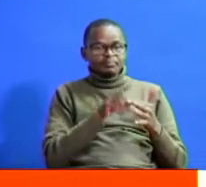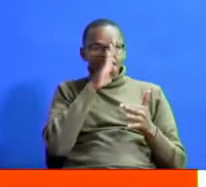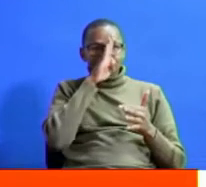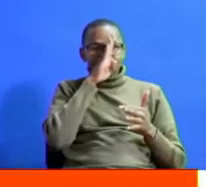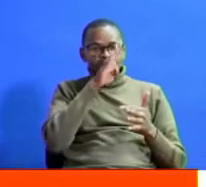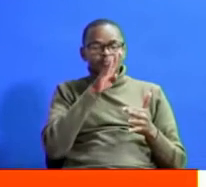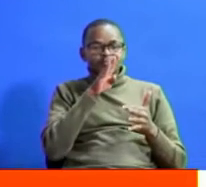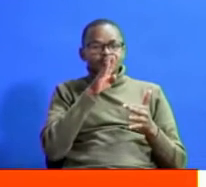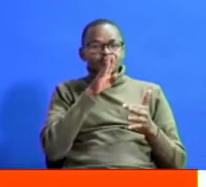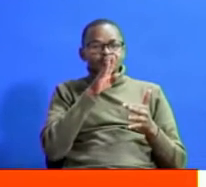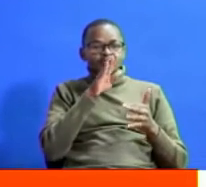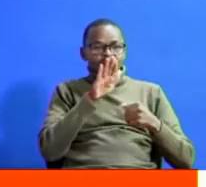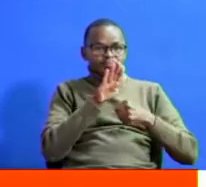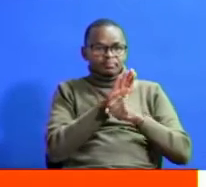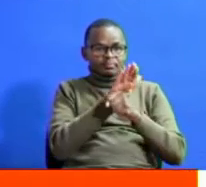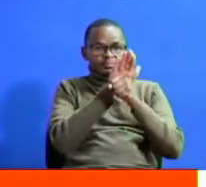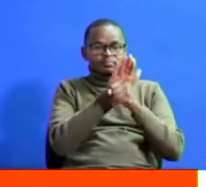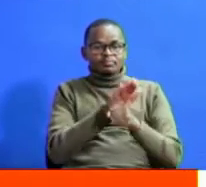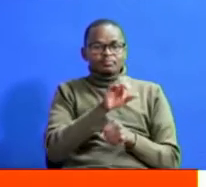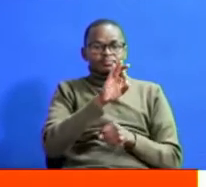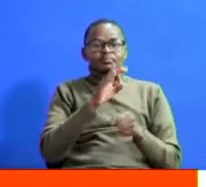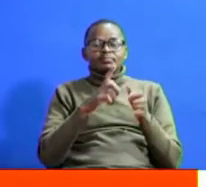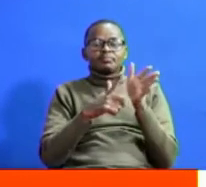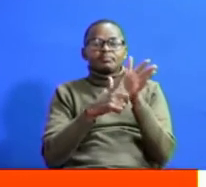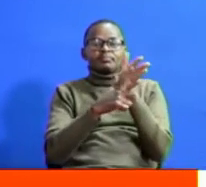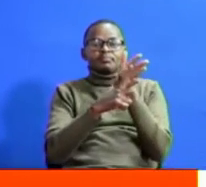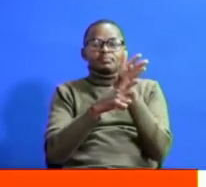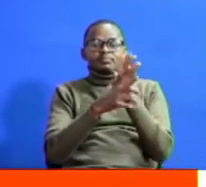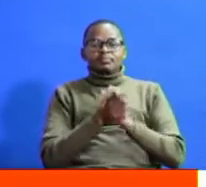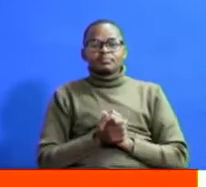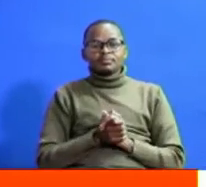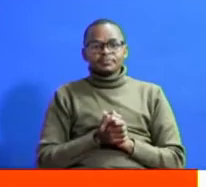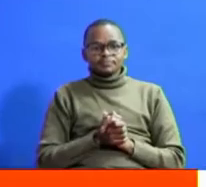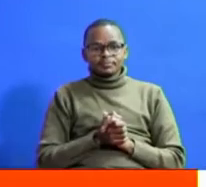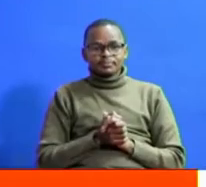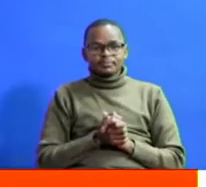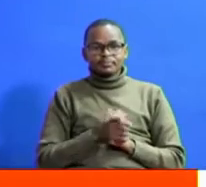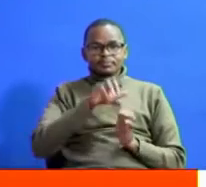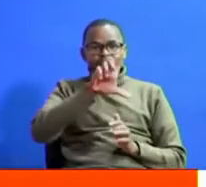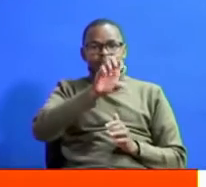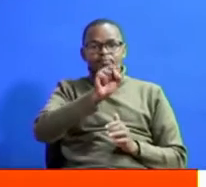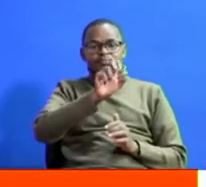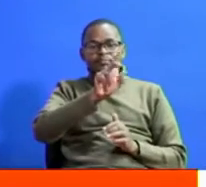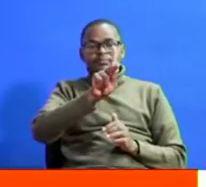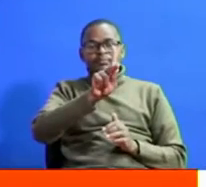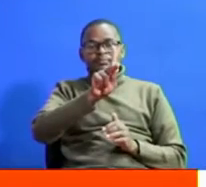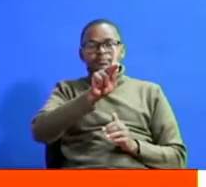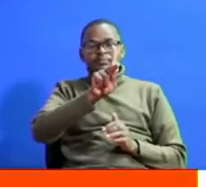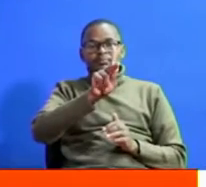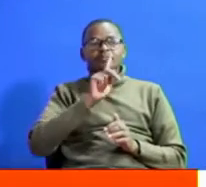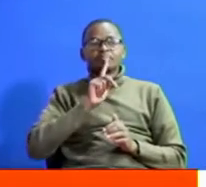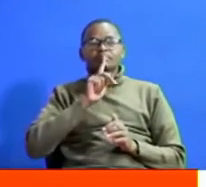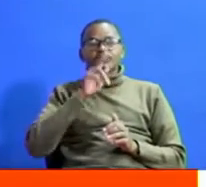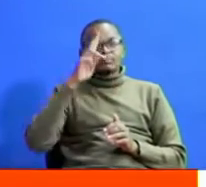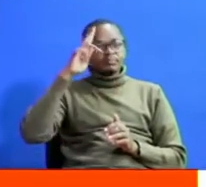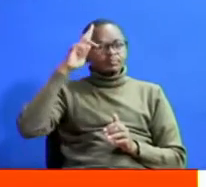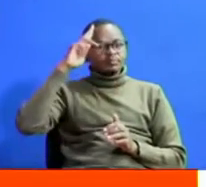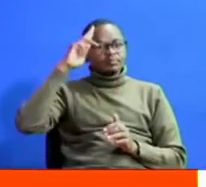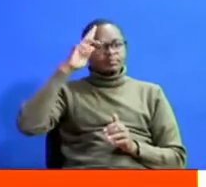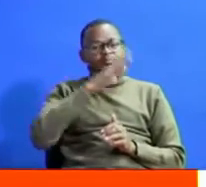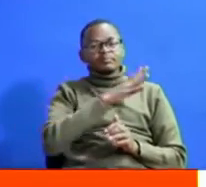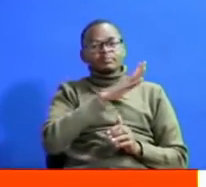met with the full force of the law. LSK President Mr. Eric Theory stated that police brutality